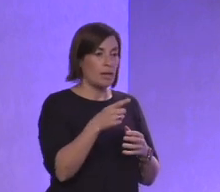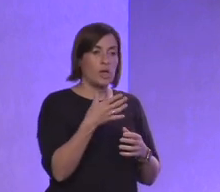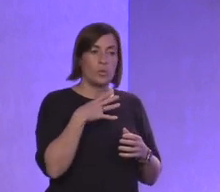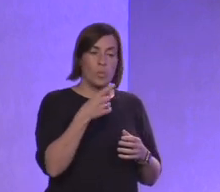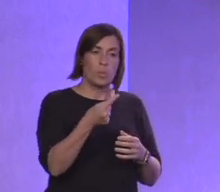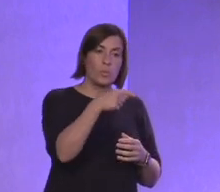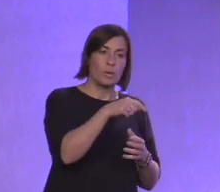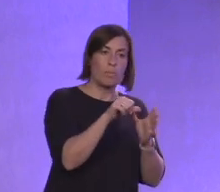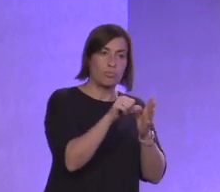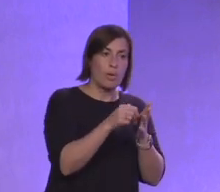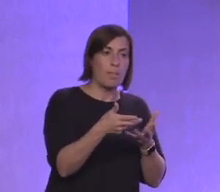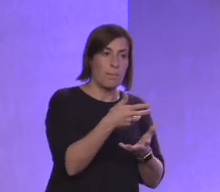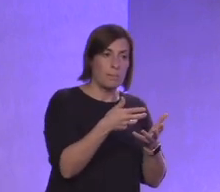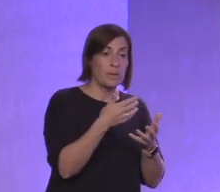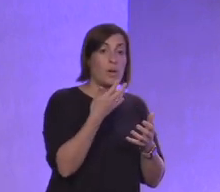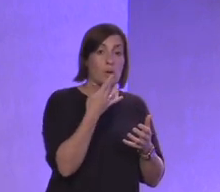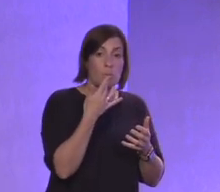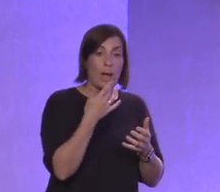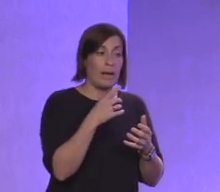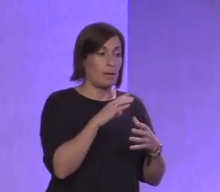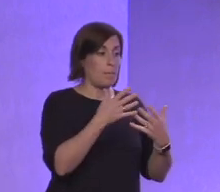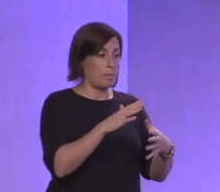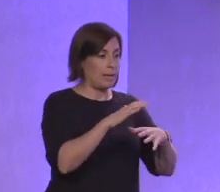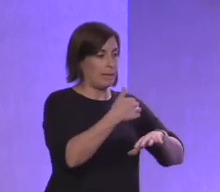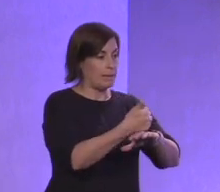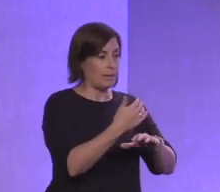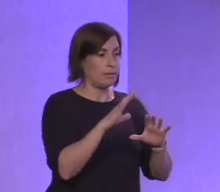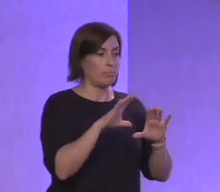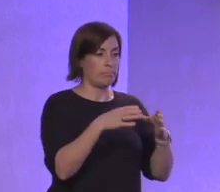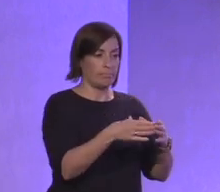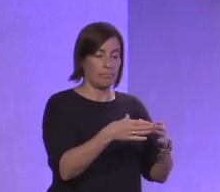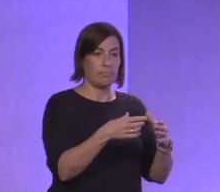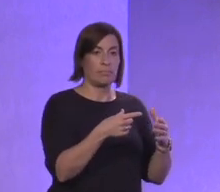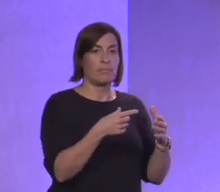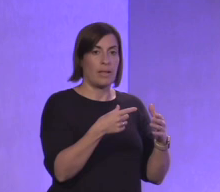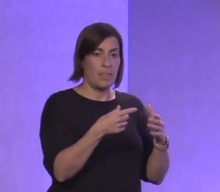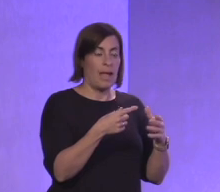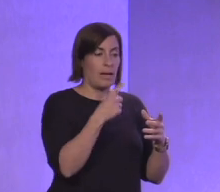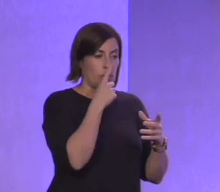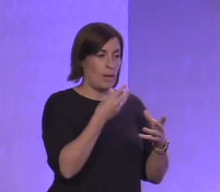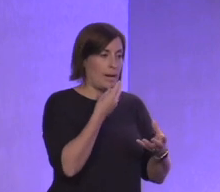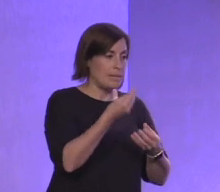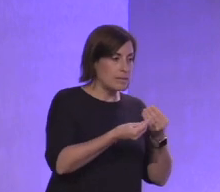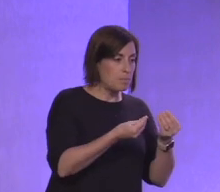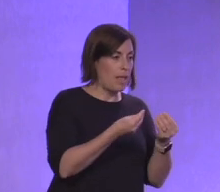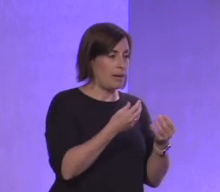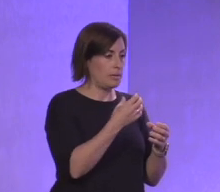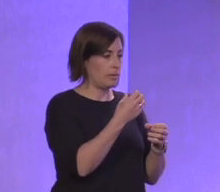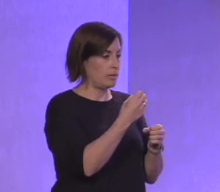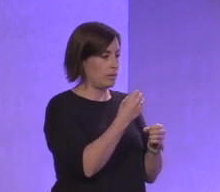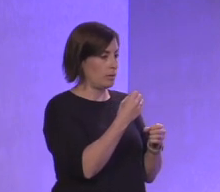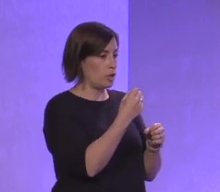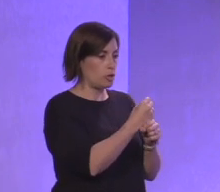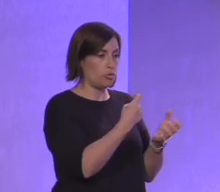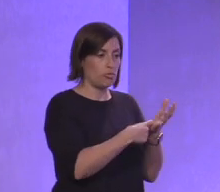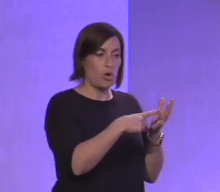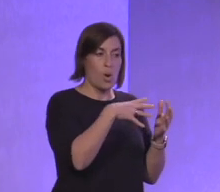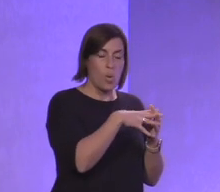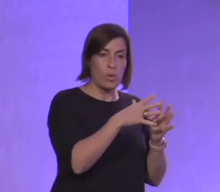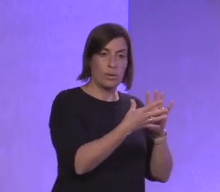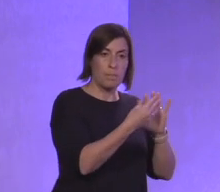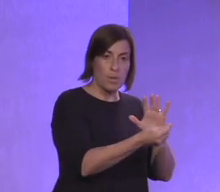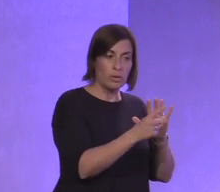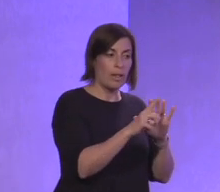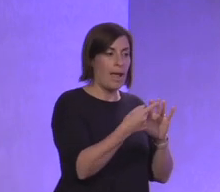Once you've got everyone together, you can run through the coaching skills and the GROW model to